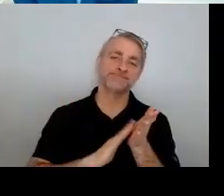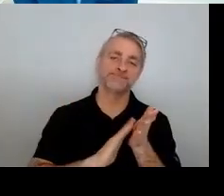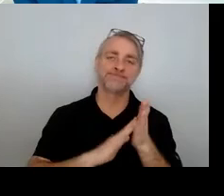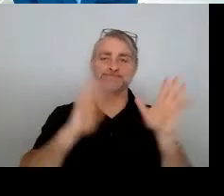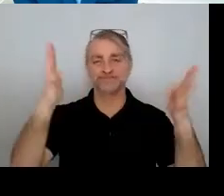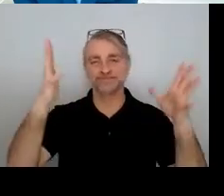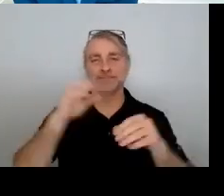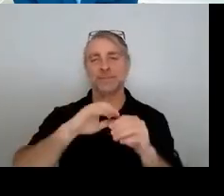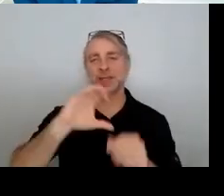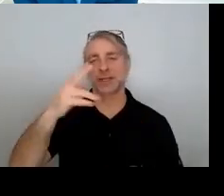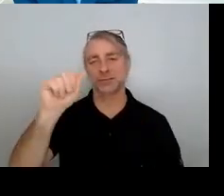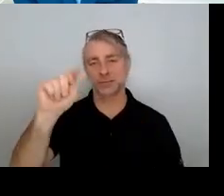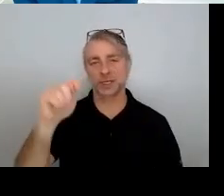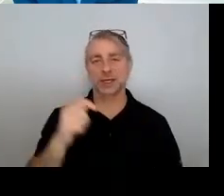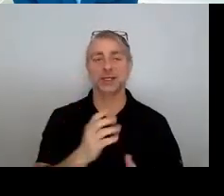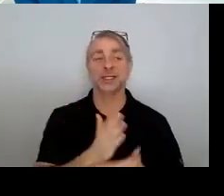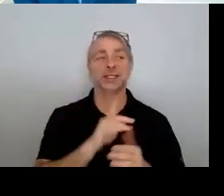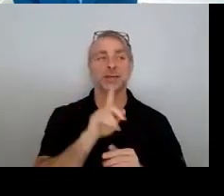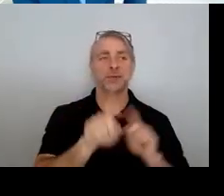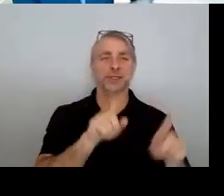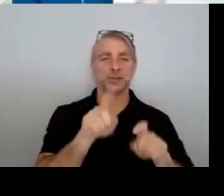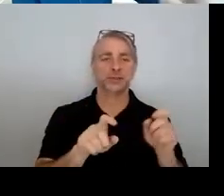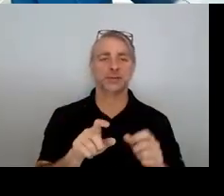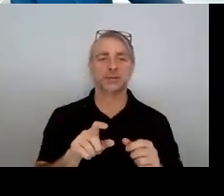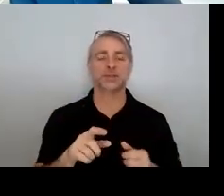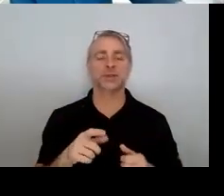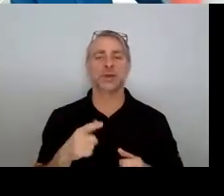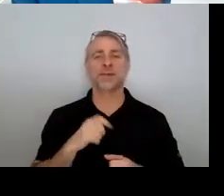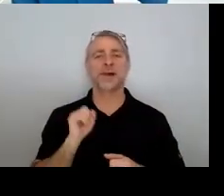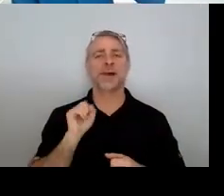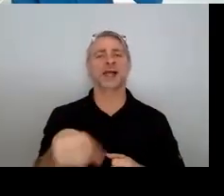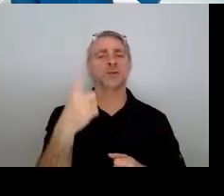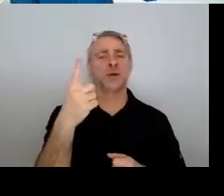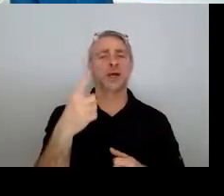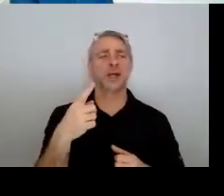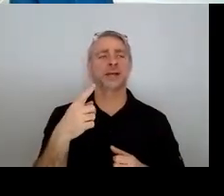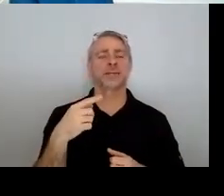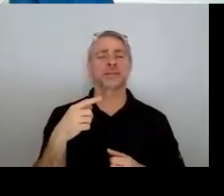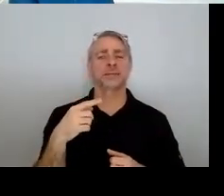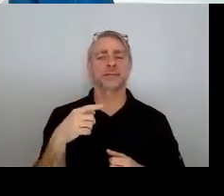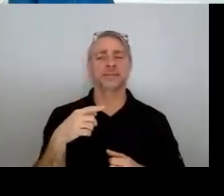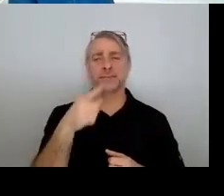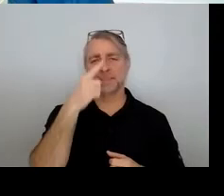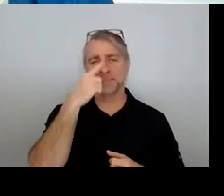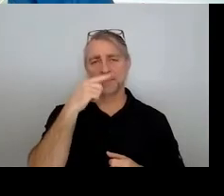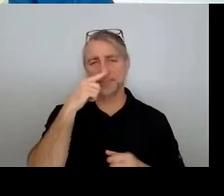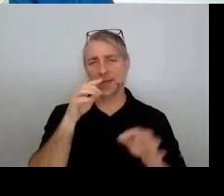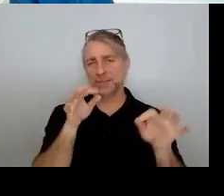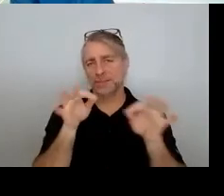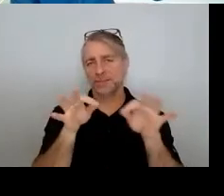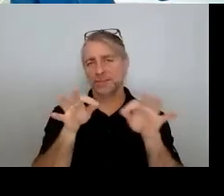questions. Just one question before our break. Can you say a little bit more about when you have a small